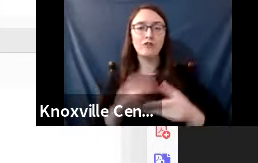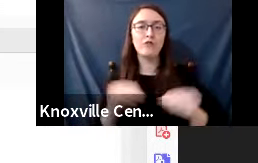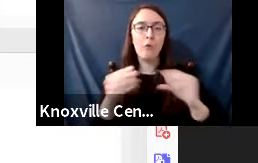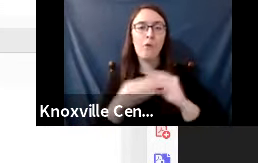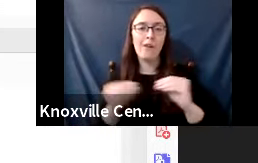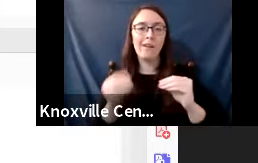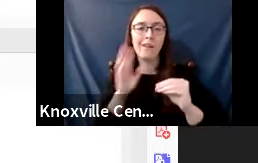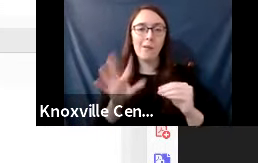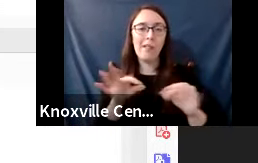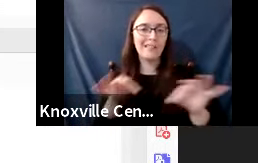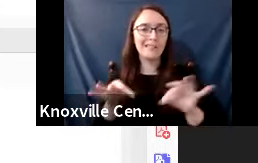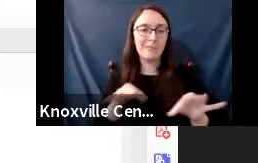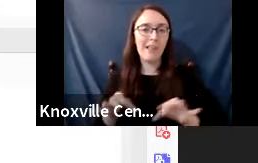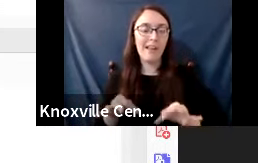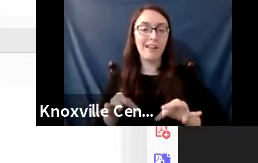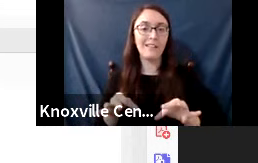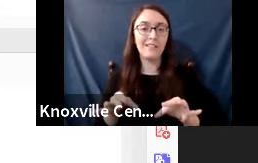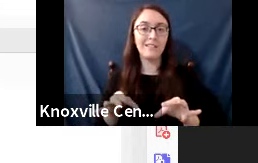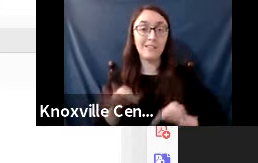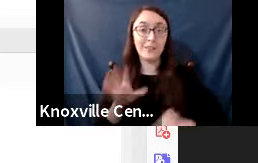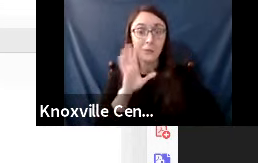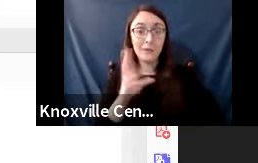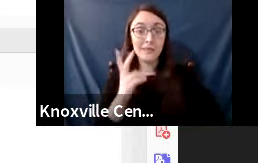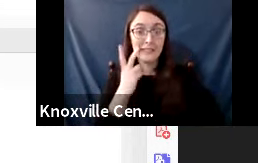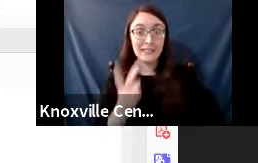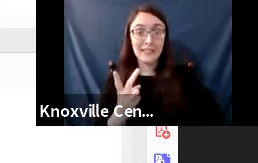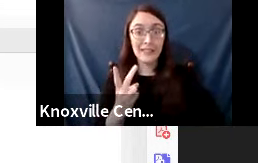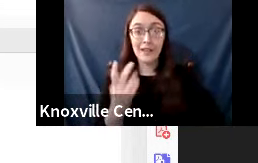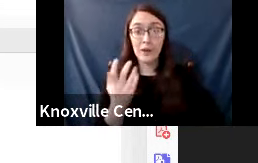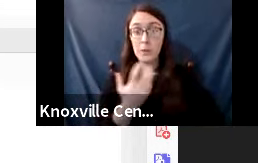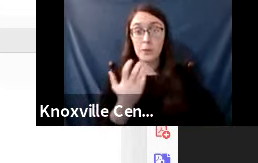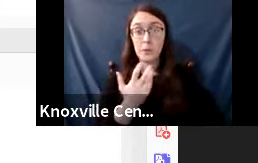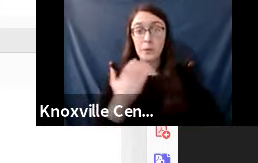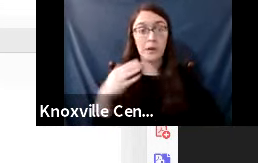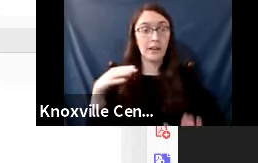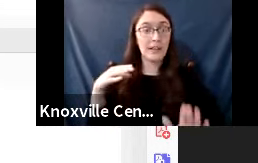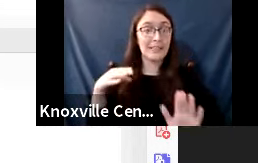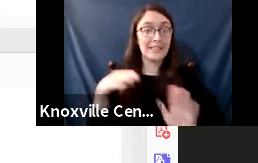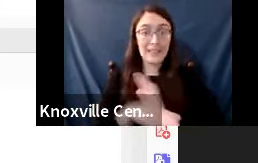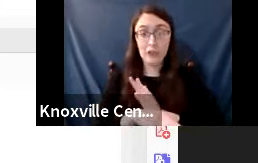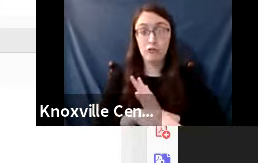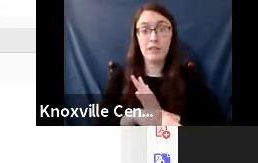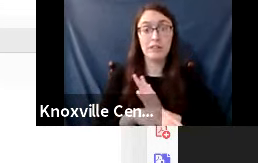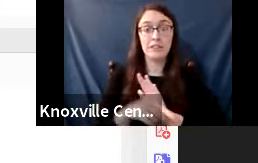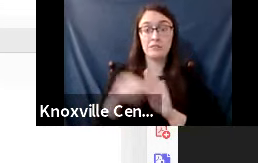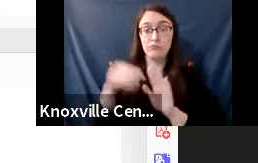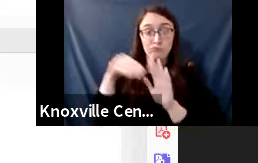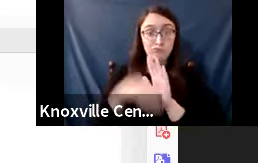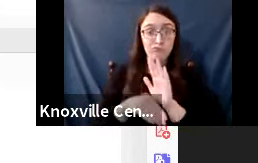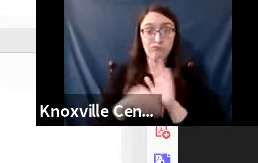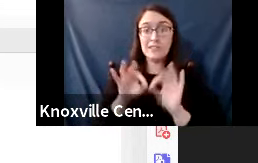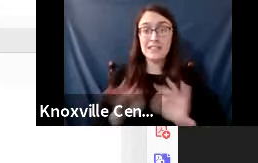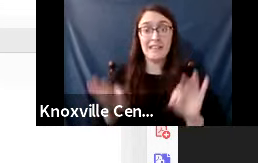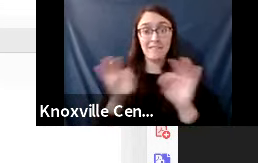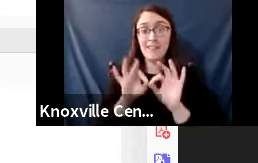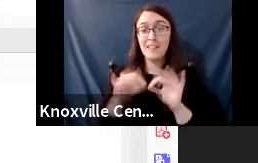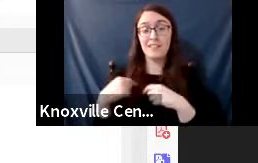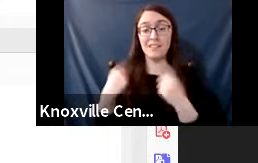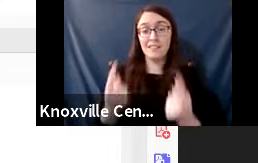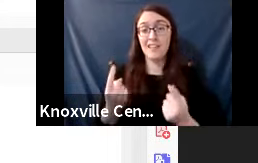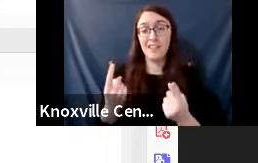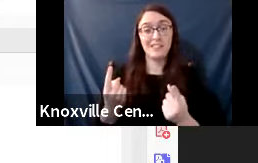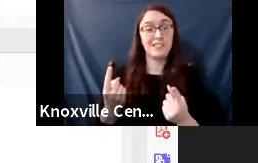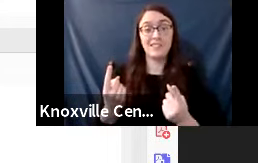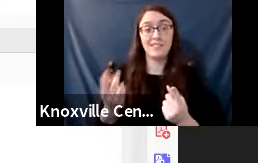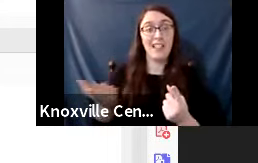And so here you see just what a significant decrease that we've had since that spike we